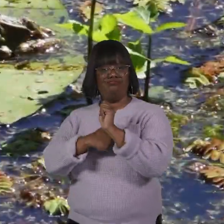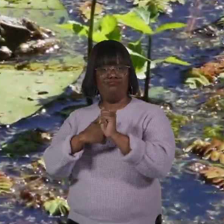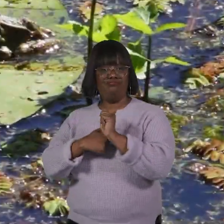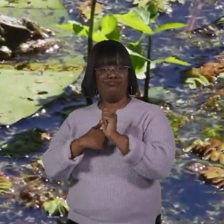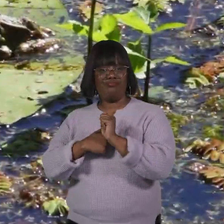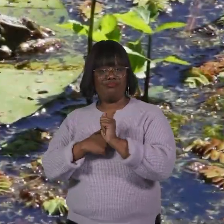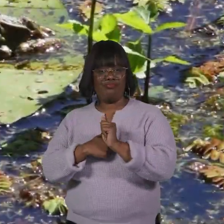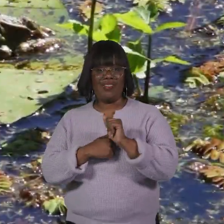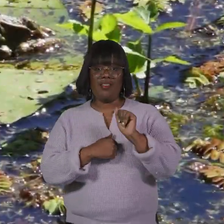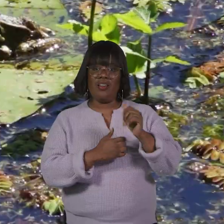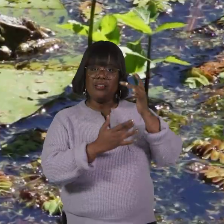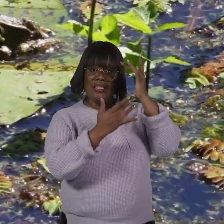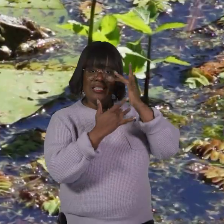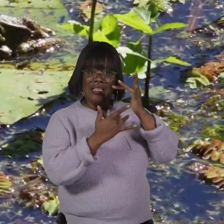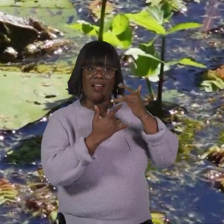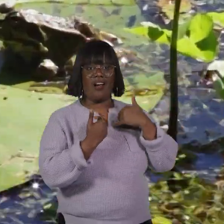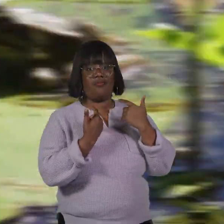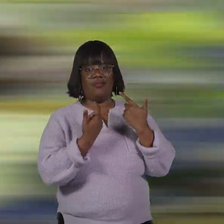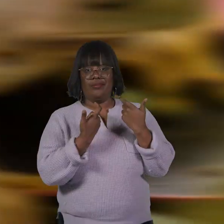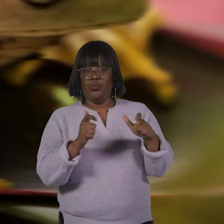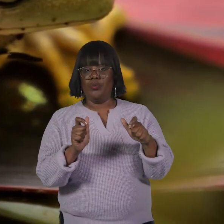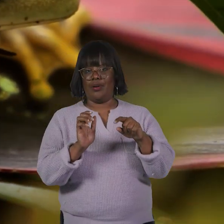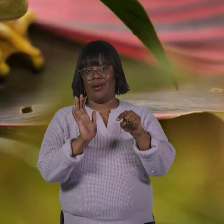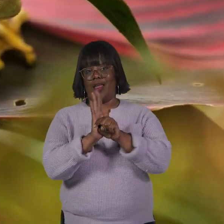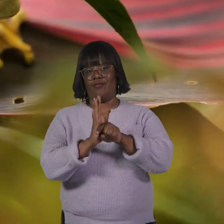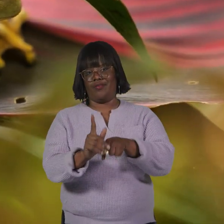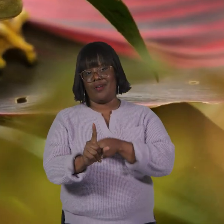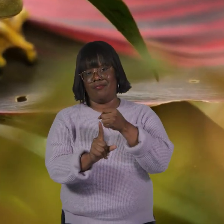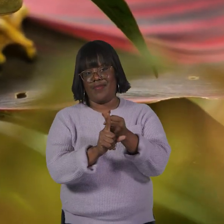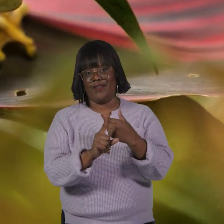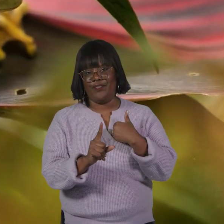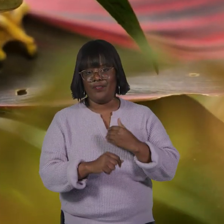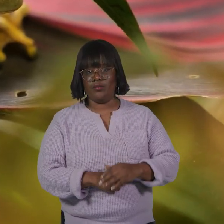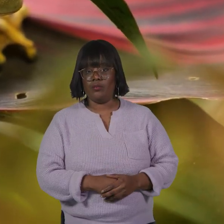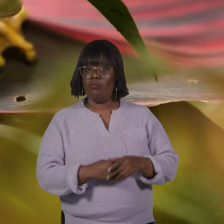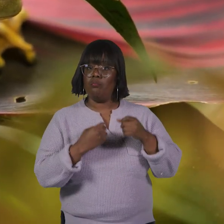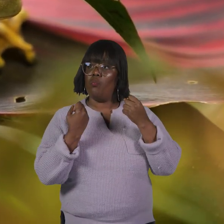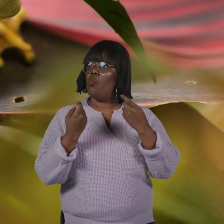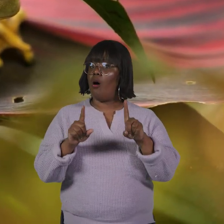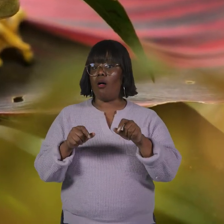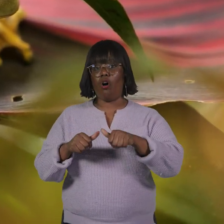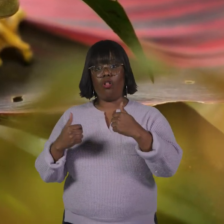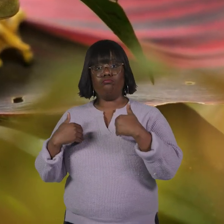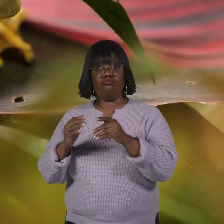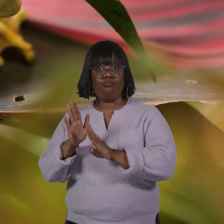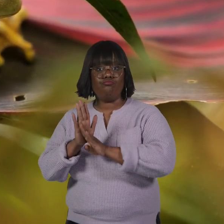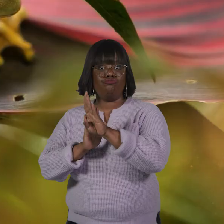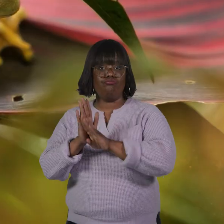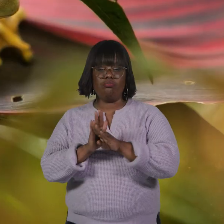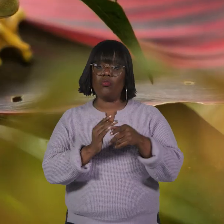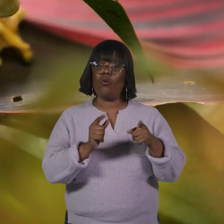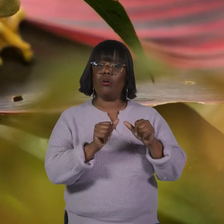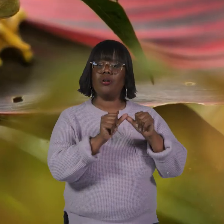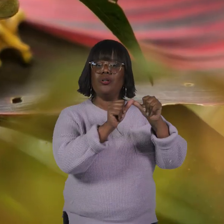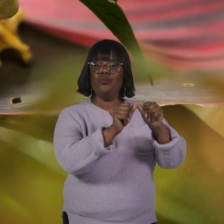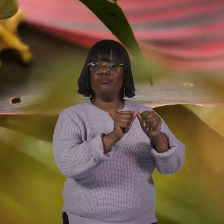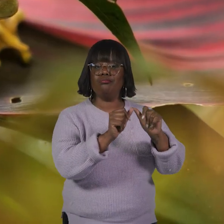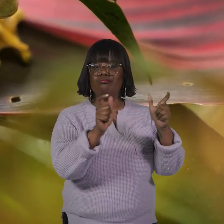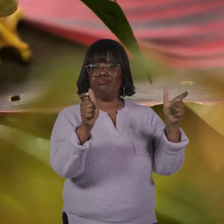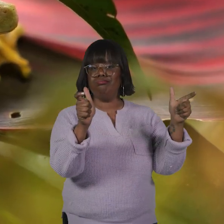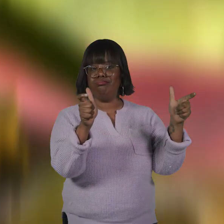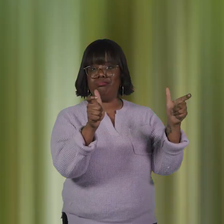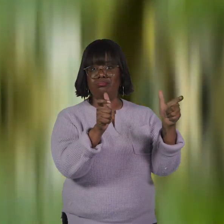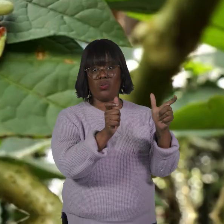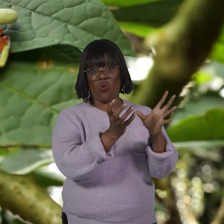diseases have also had a negative impact. While many species thrive, others continue to decline or even become